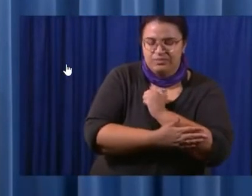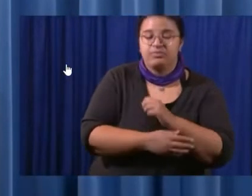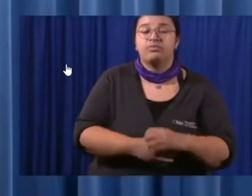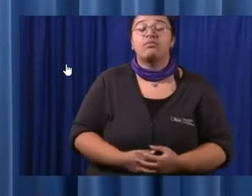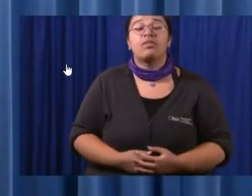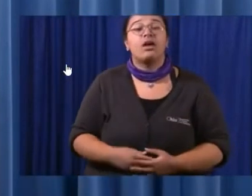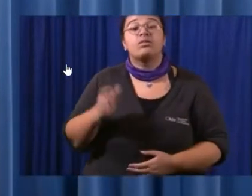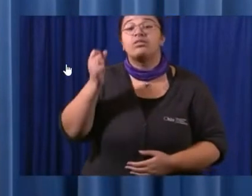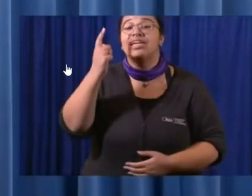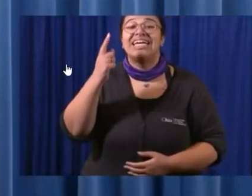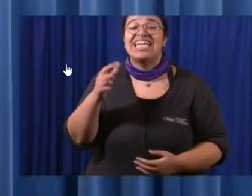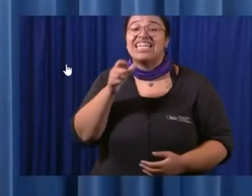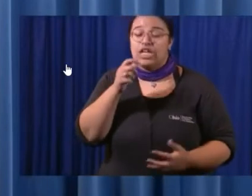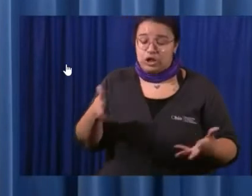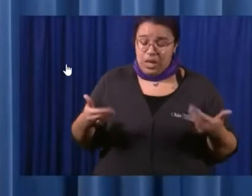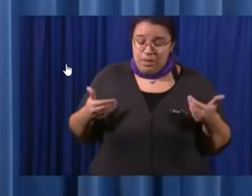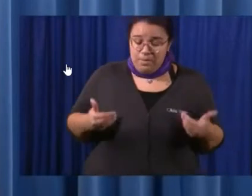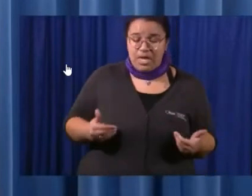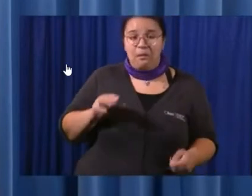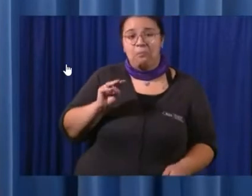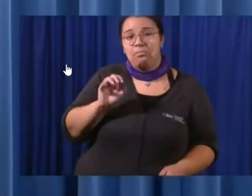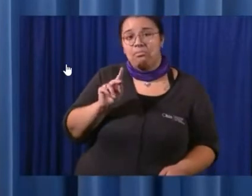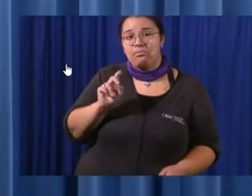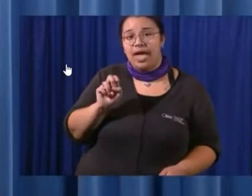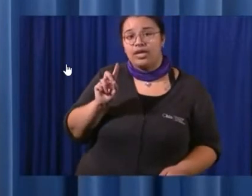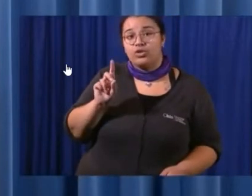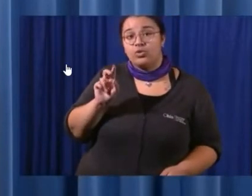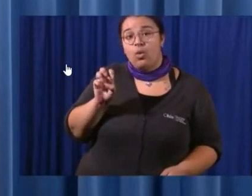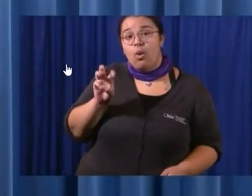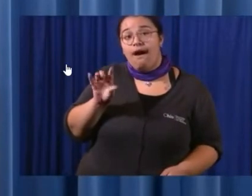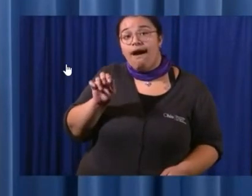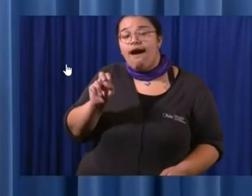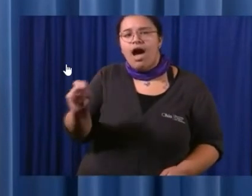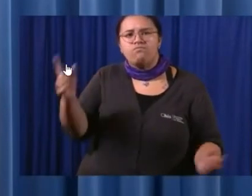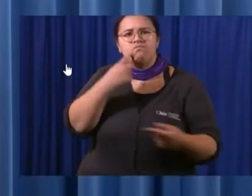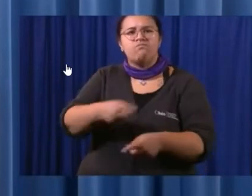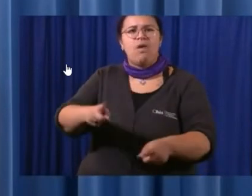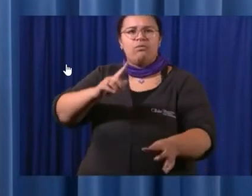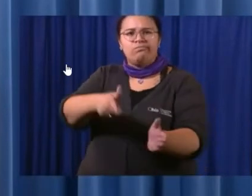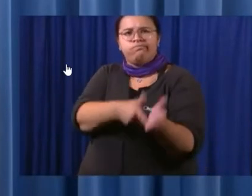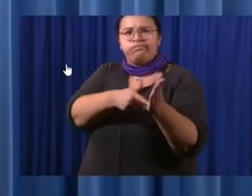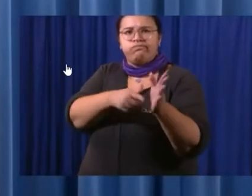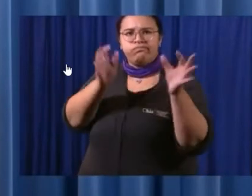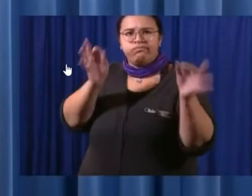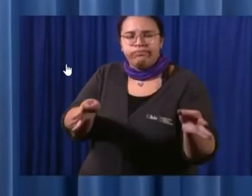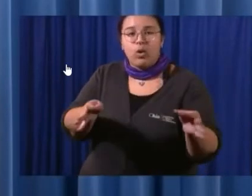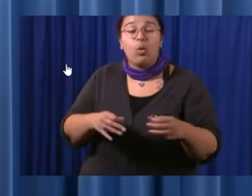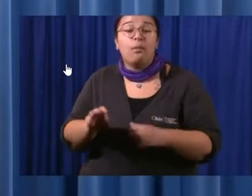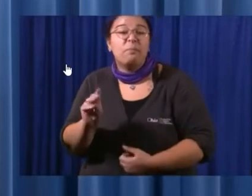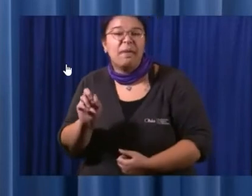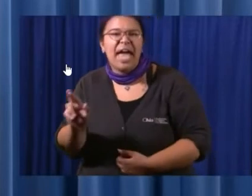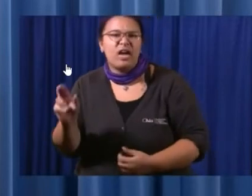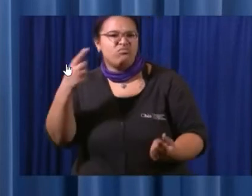order or the mayor announcing some order. What this data does and what this color does is it informs